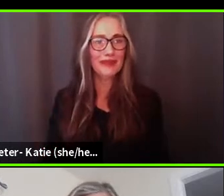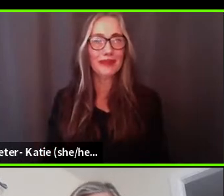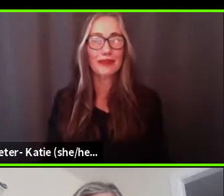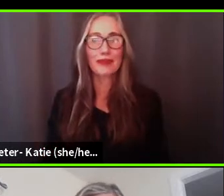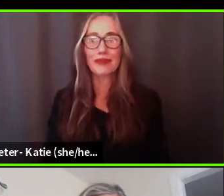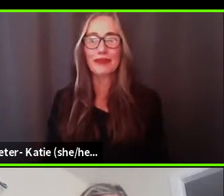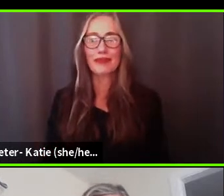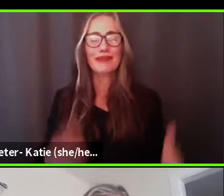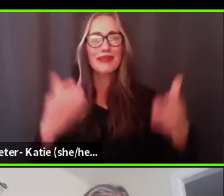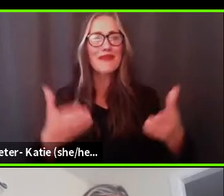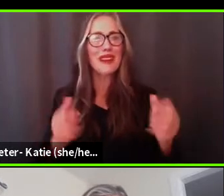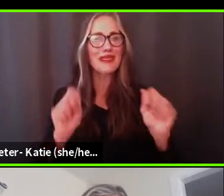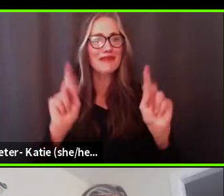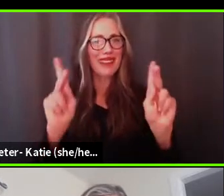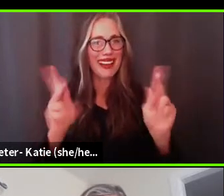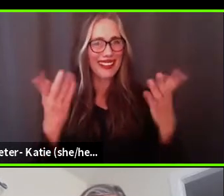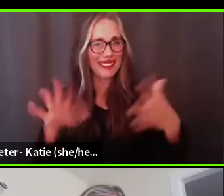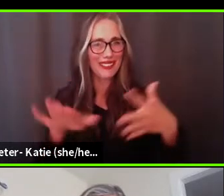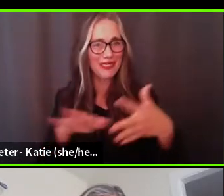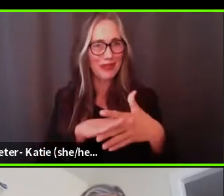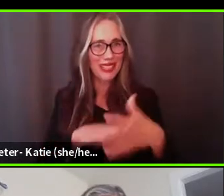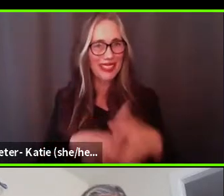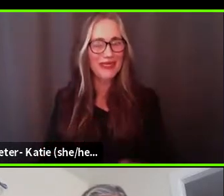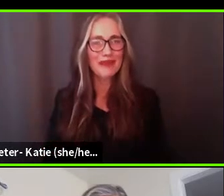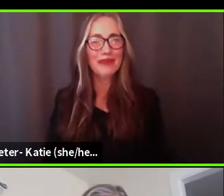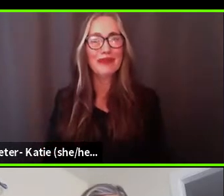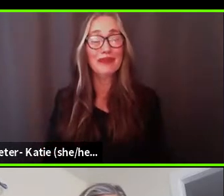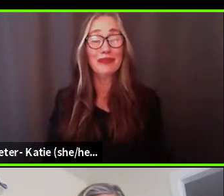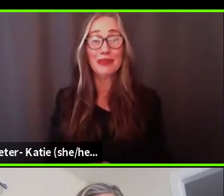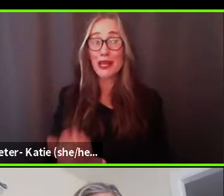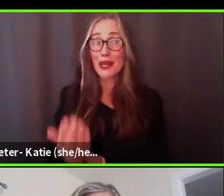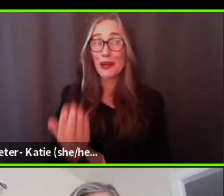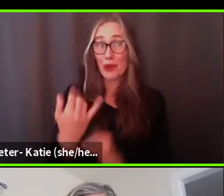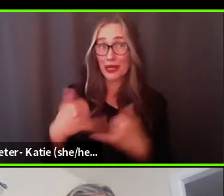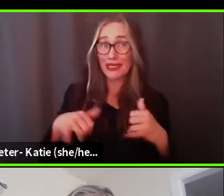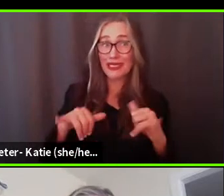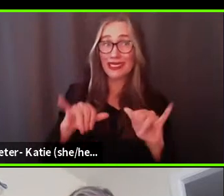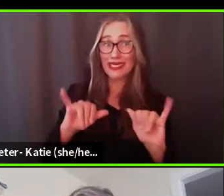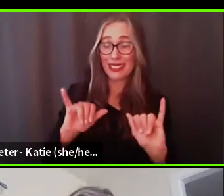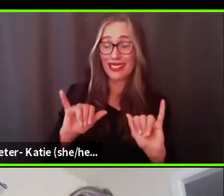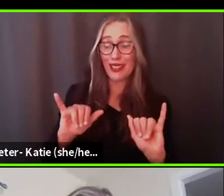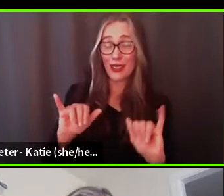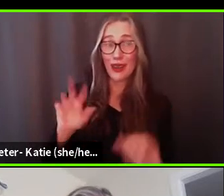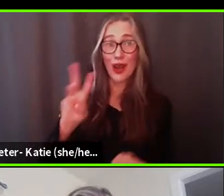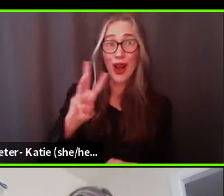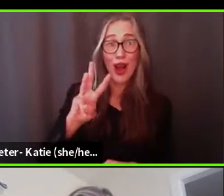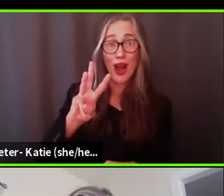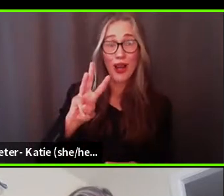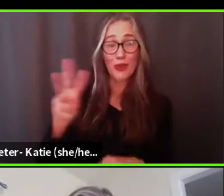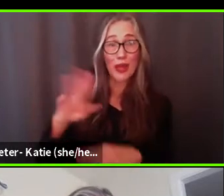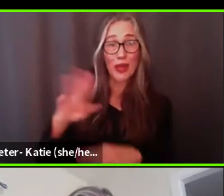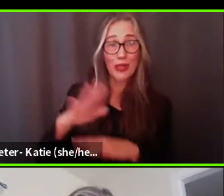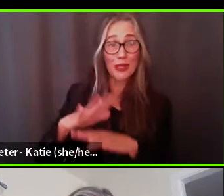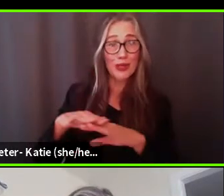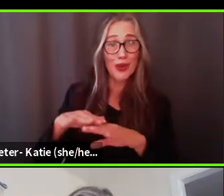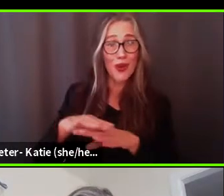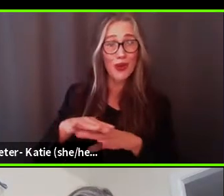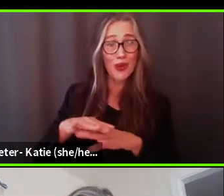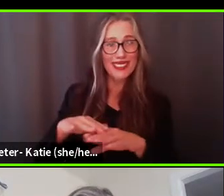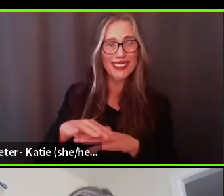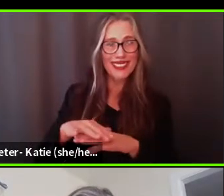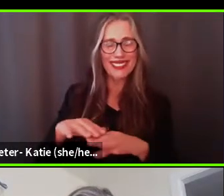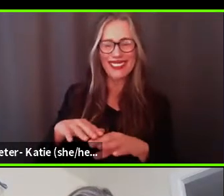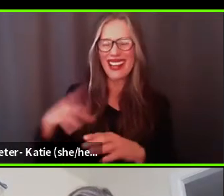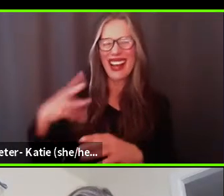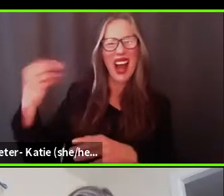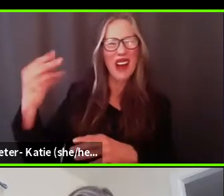welcome back everyone um this morning it's still morning here on on the west coast um gray here where i'm living